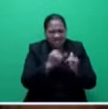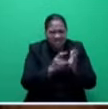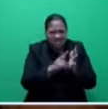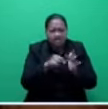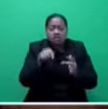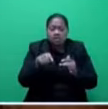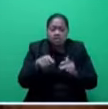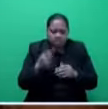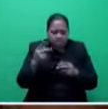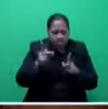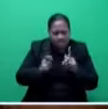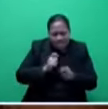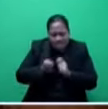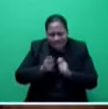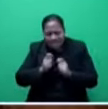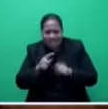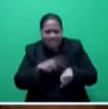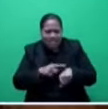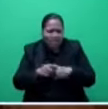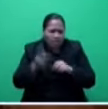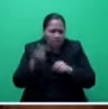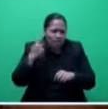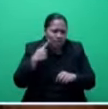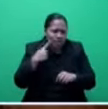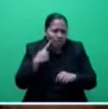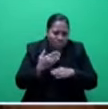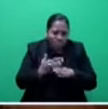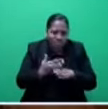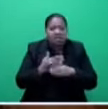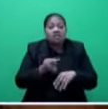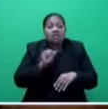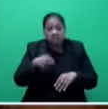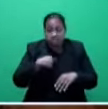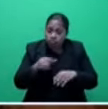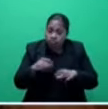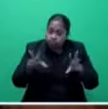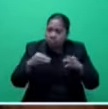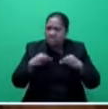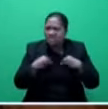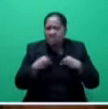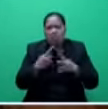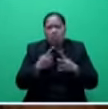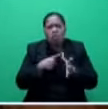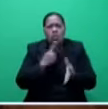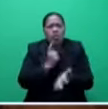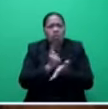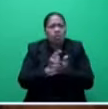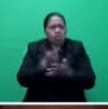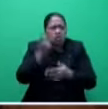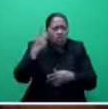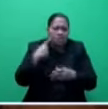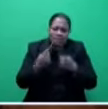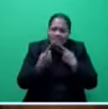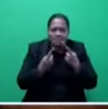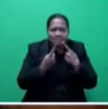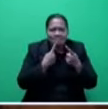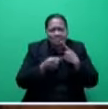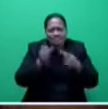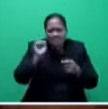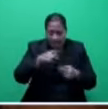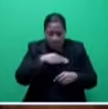parental engagements as well. And I also received a lot of comments from parents as to how the ministry has been able to actively engage